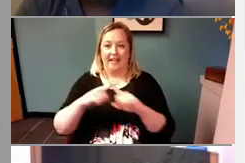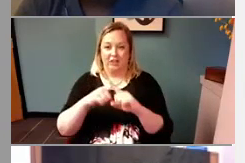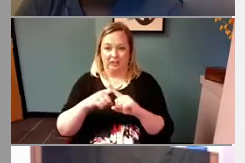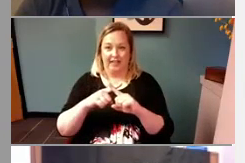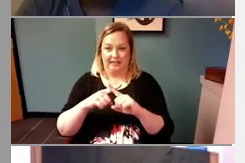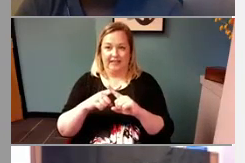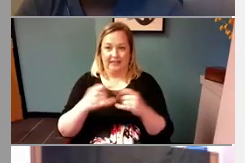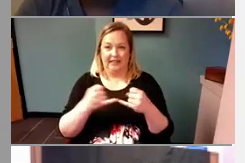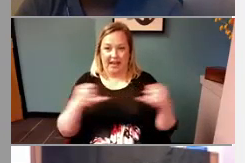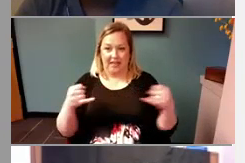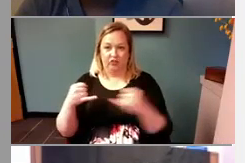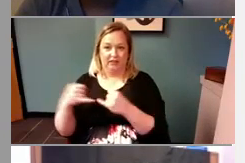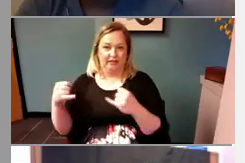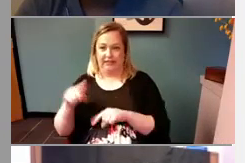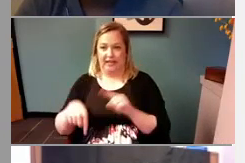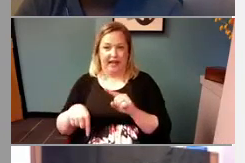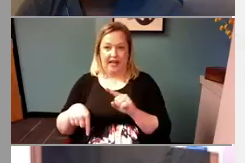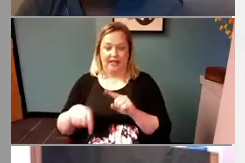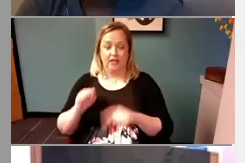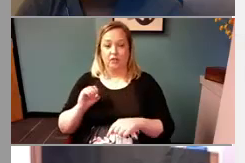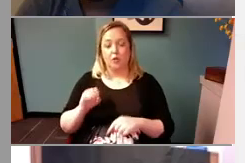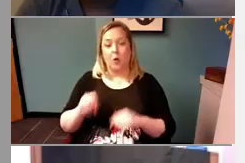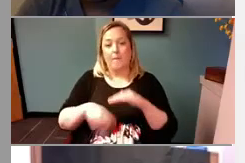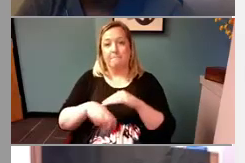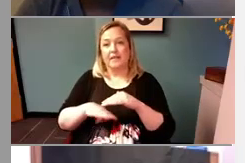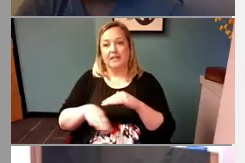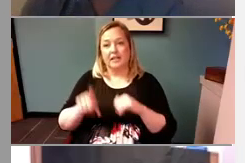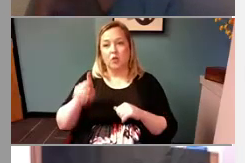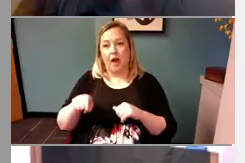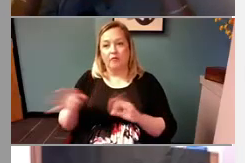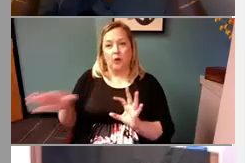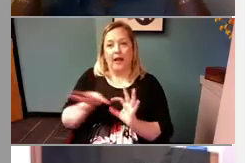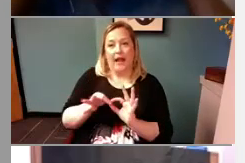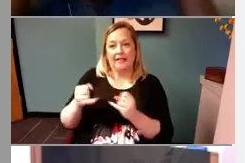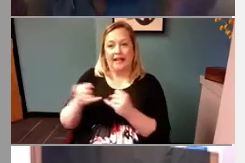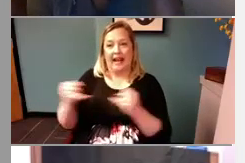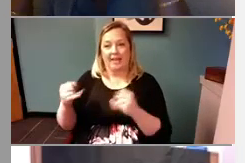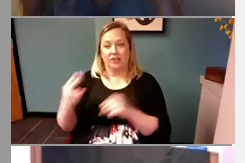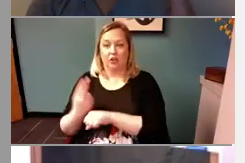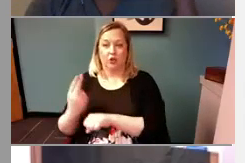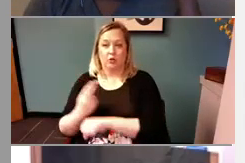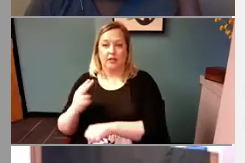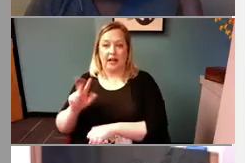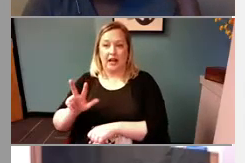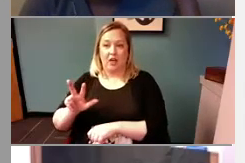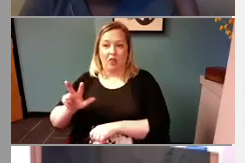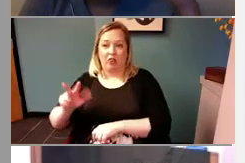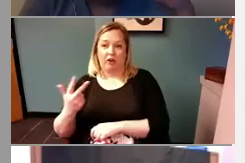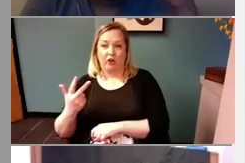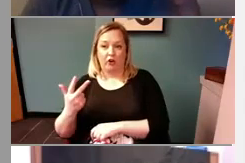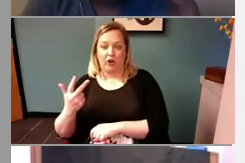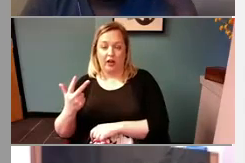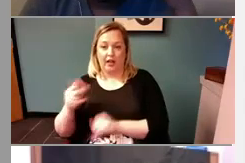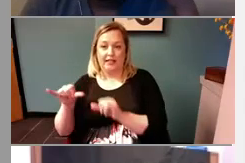to basically connect an edge in a third dimension, potentially, such that those Exactly. links